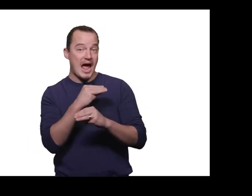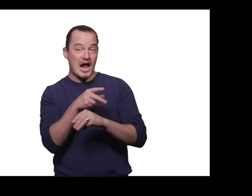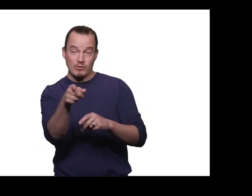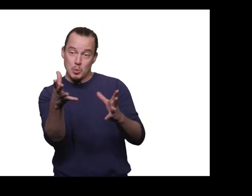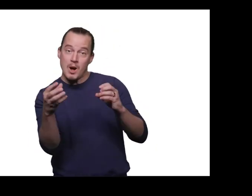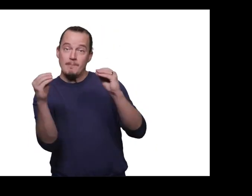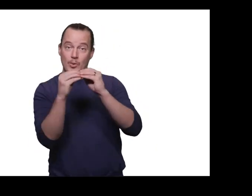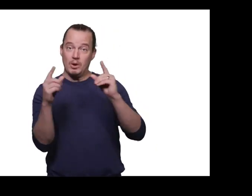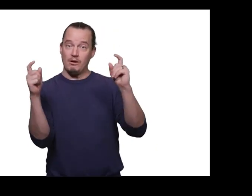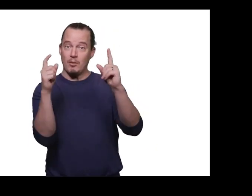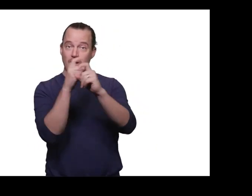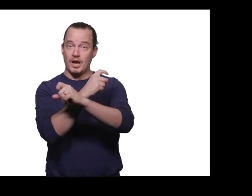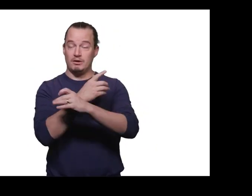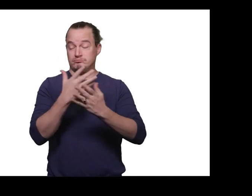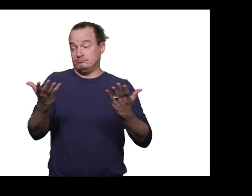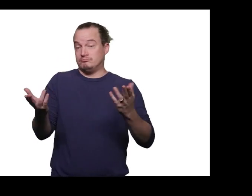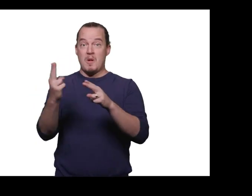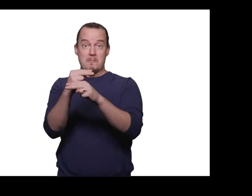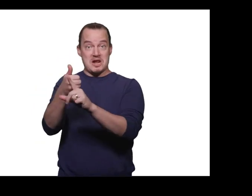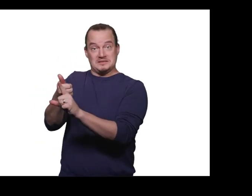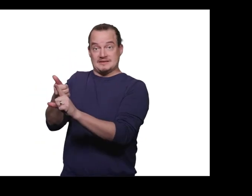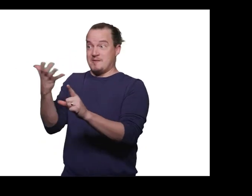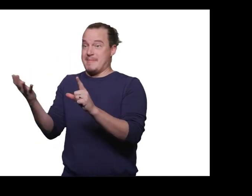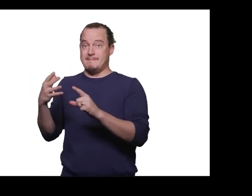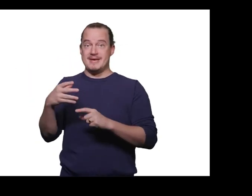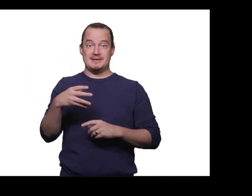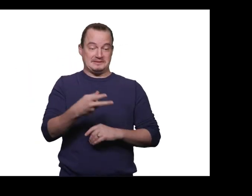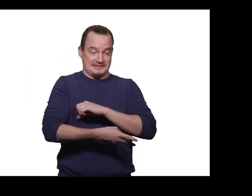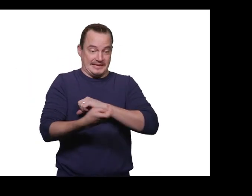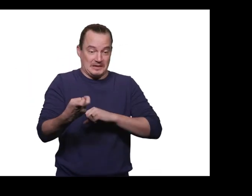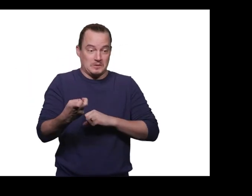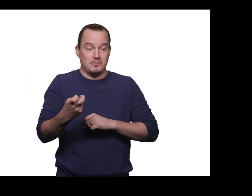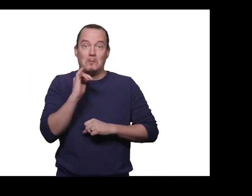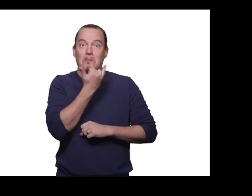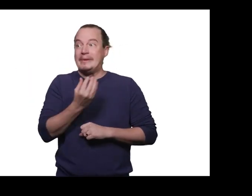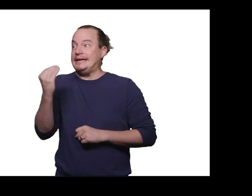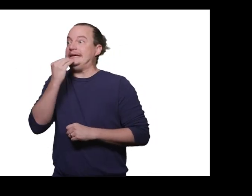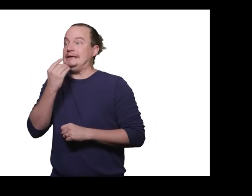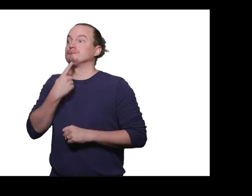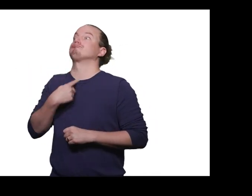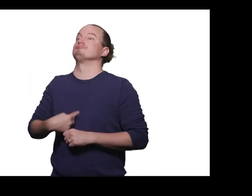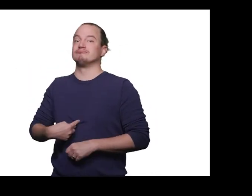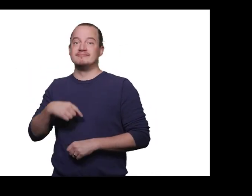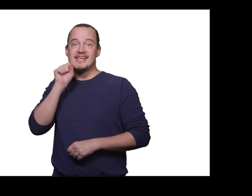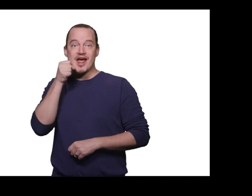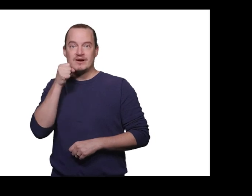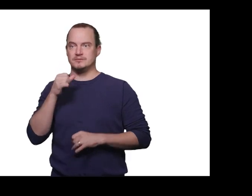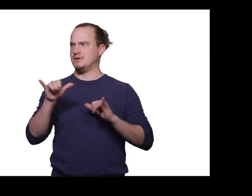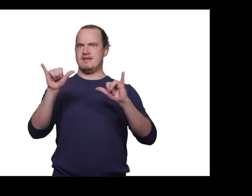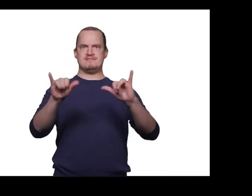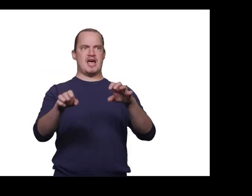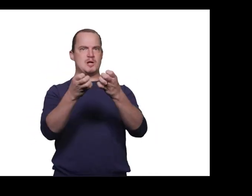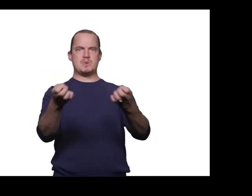If we are doing higher math, the rabbit might eat those carrots and